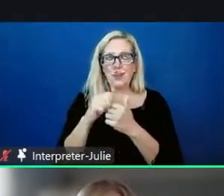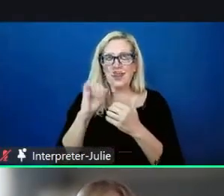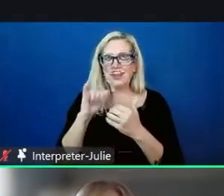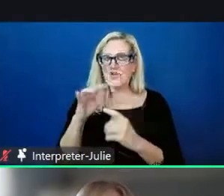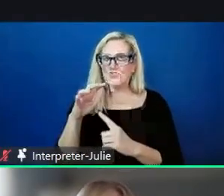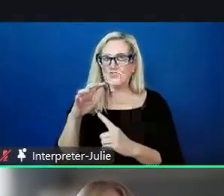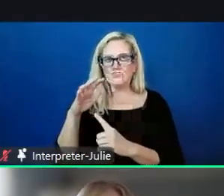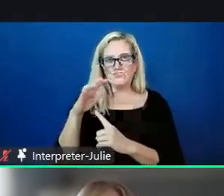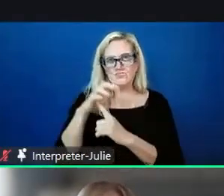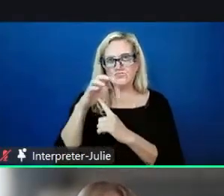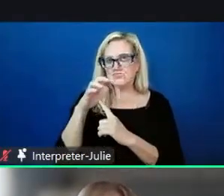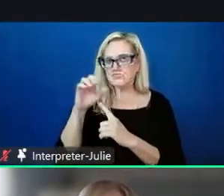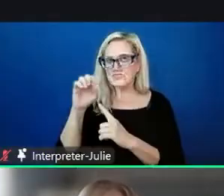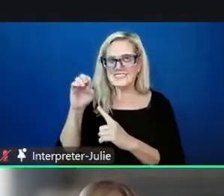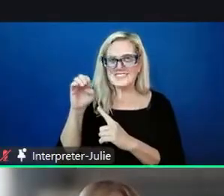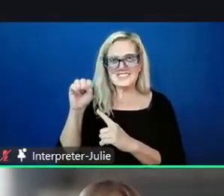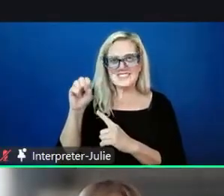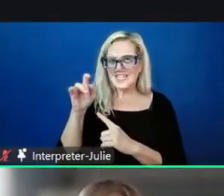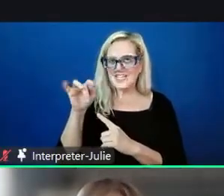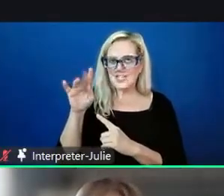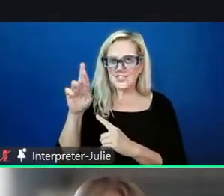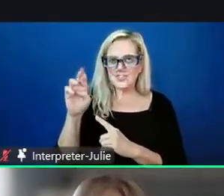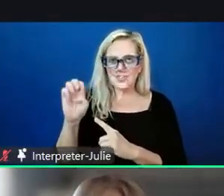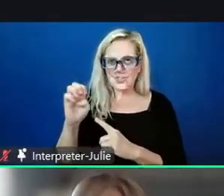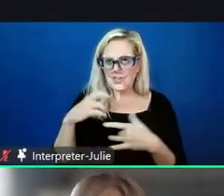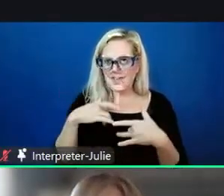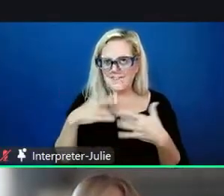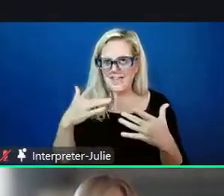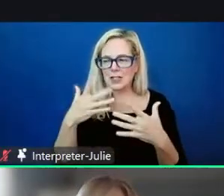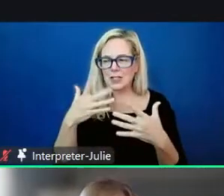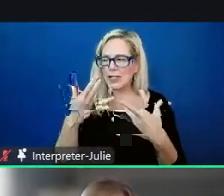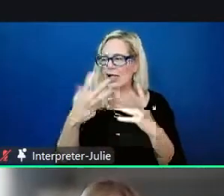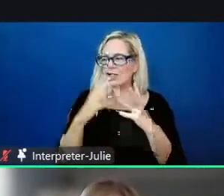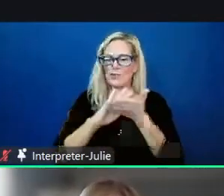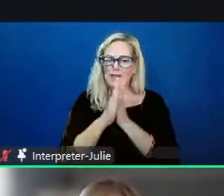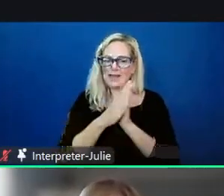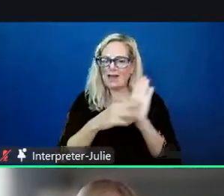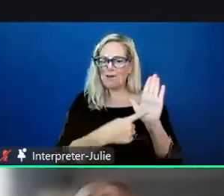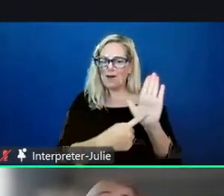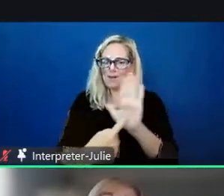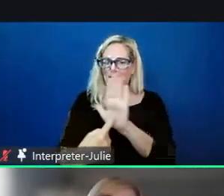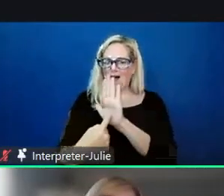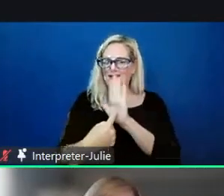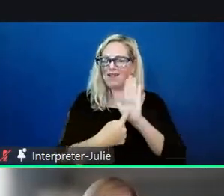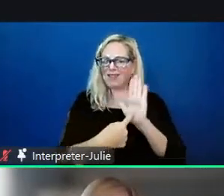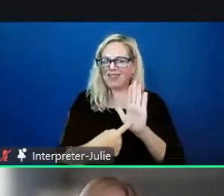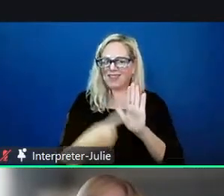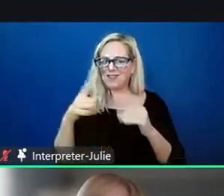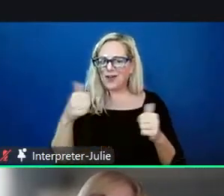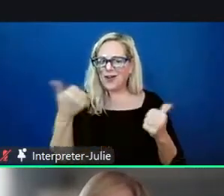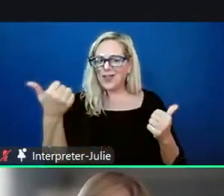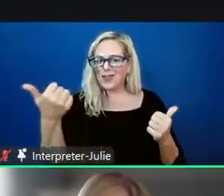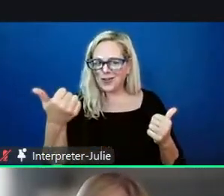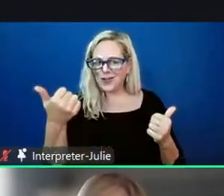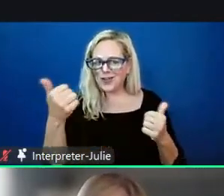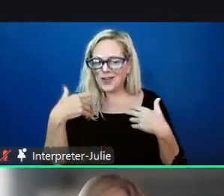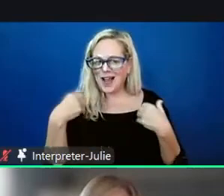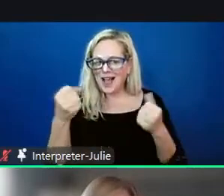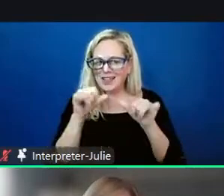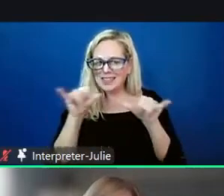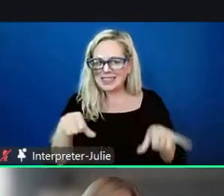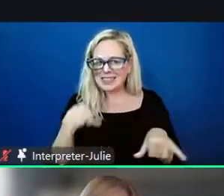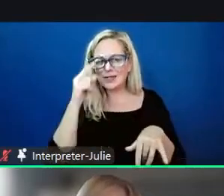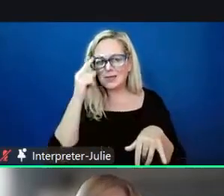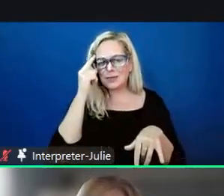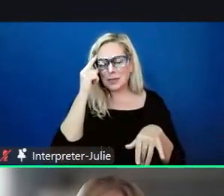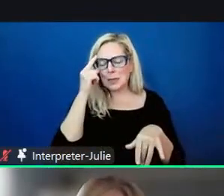make sure we were becoming a model for all events at our health system. So how do we make sure that every event, without anyone needing to ask,